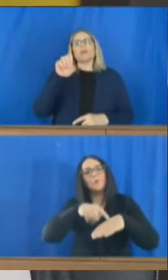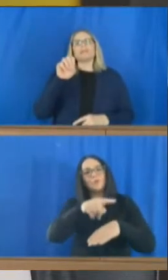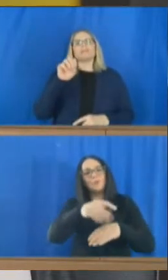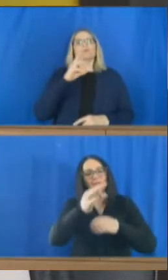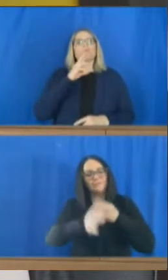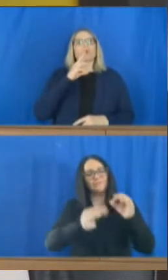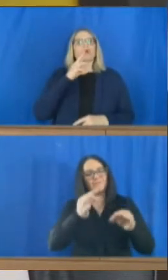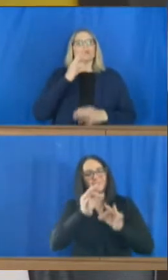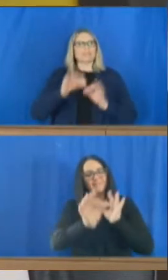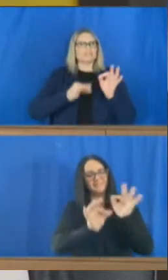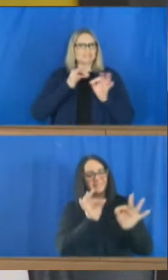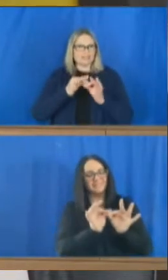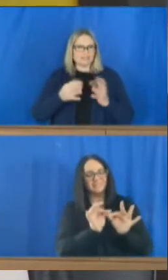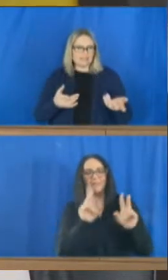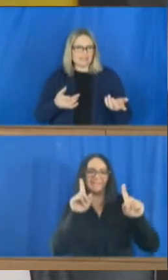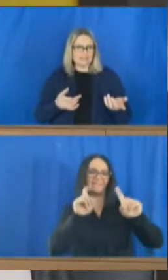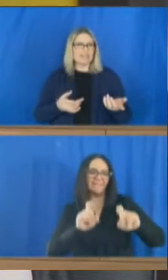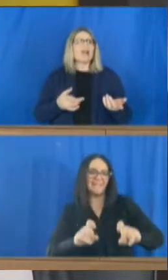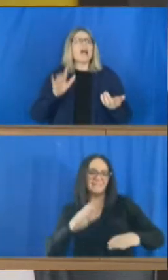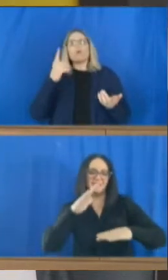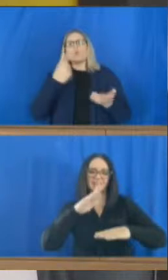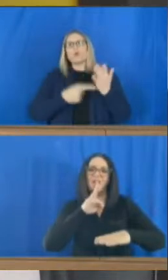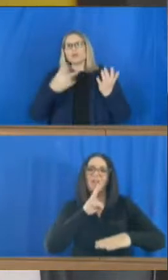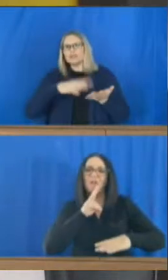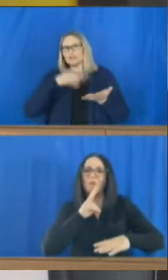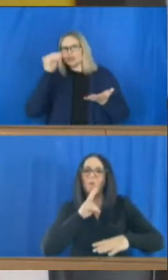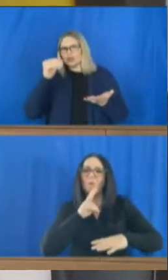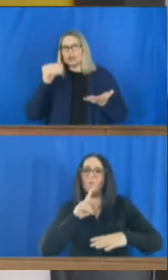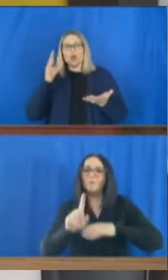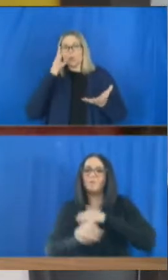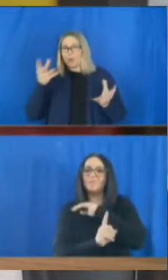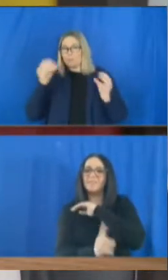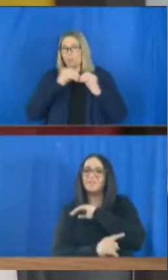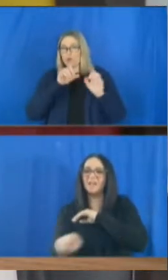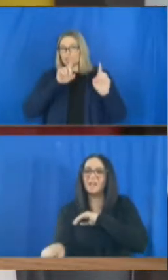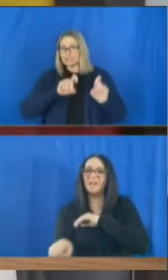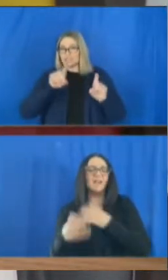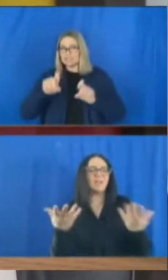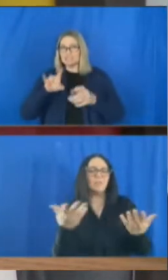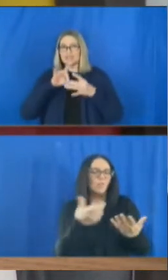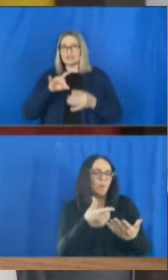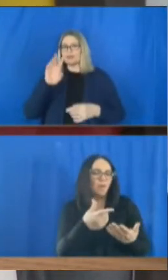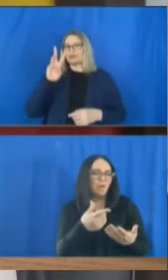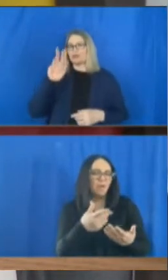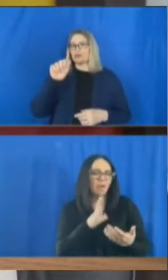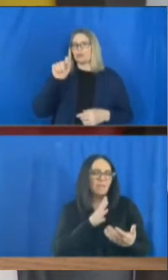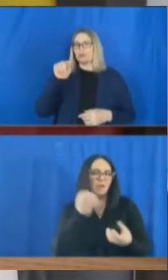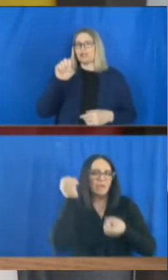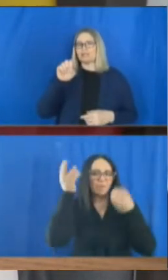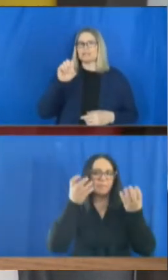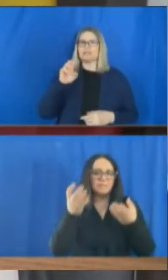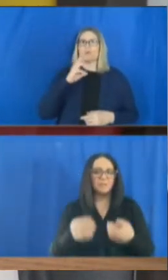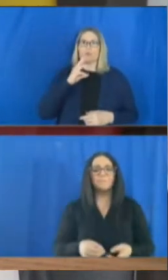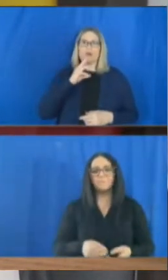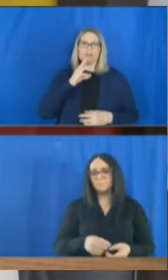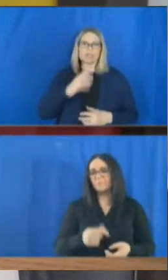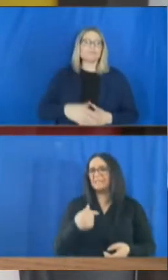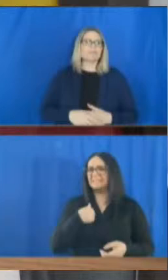we, I think Northwest Territories has been doing a lot of it, and I feel like Ontario has been as